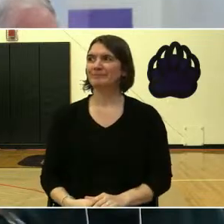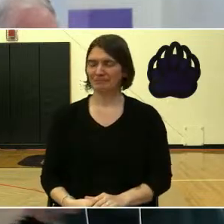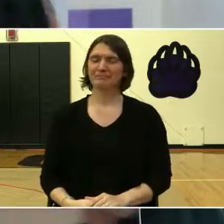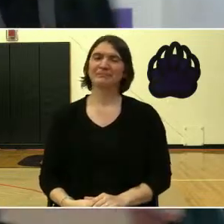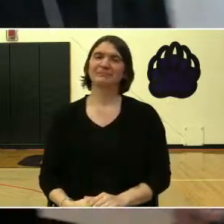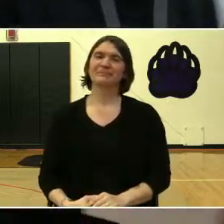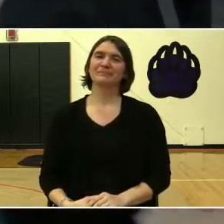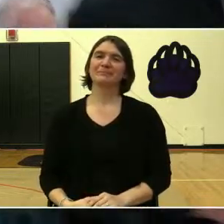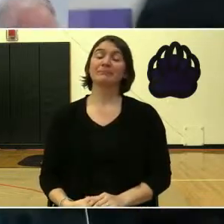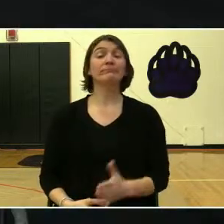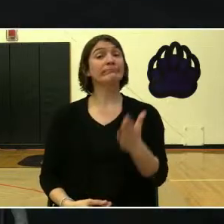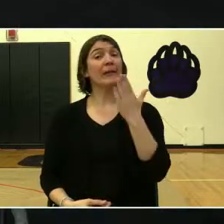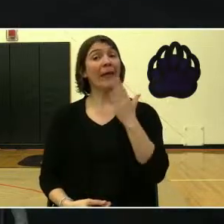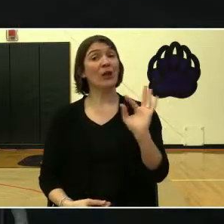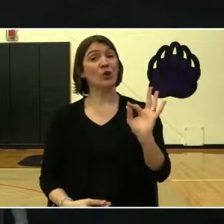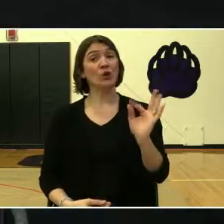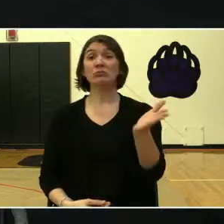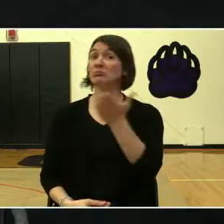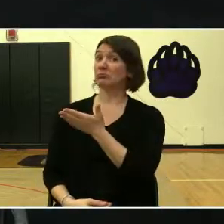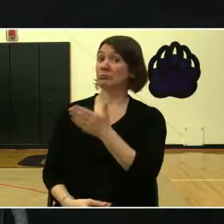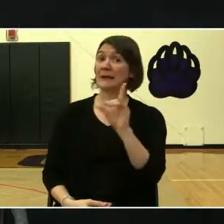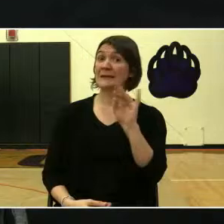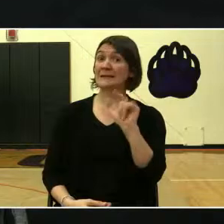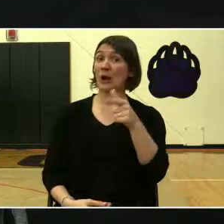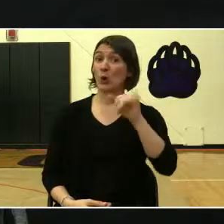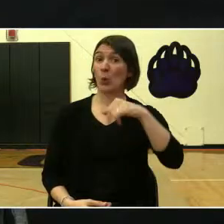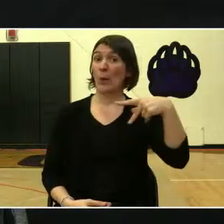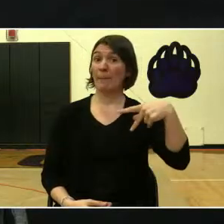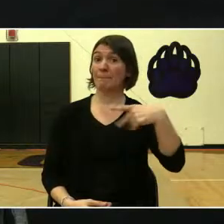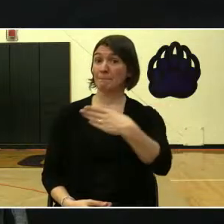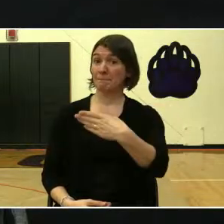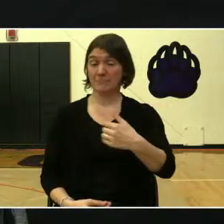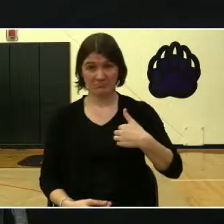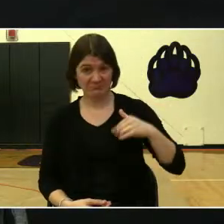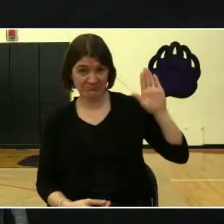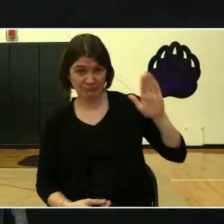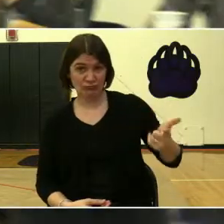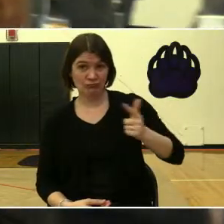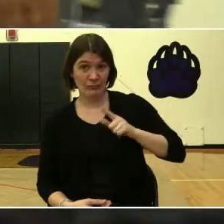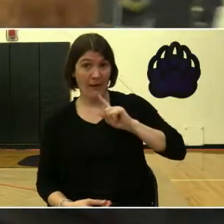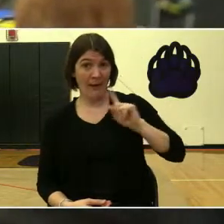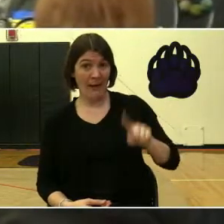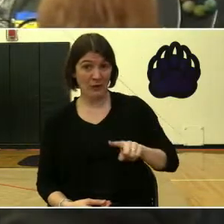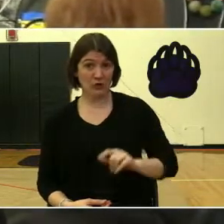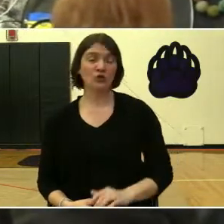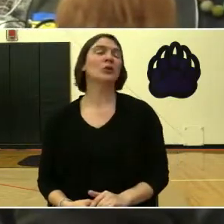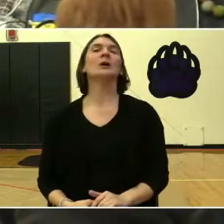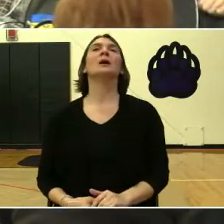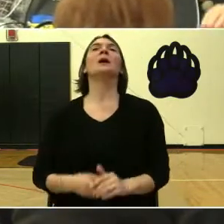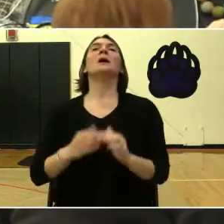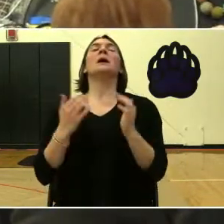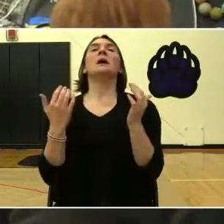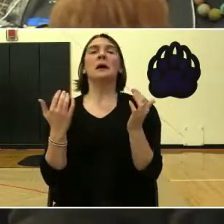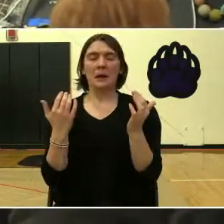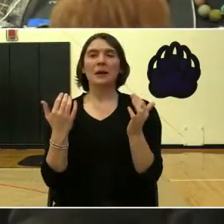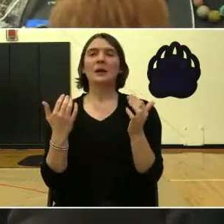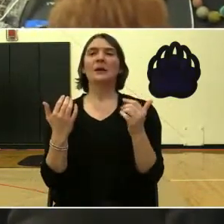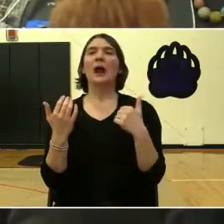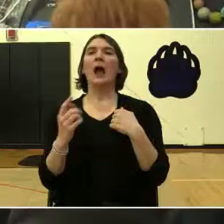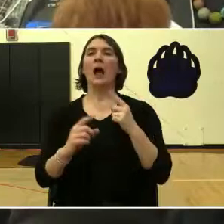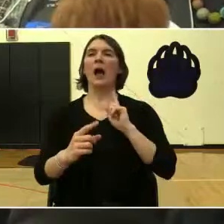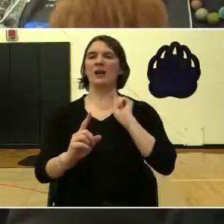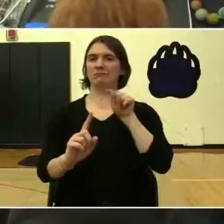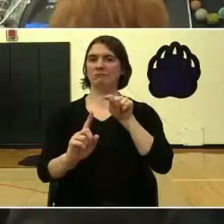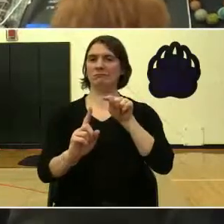question thank you Mr Lane uh Mr quip is recognized um Mr moderator tell me I I just want to kind of refer